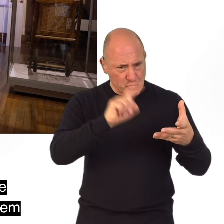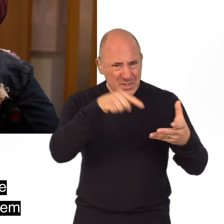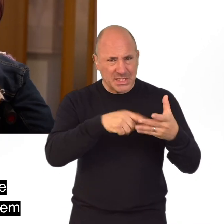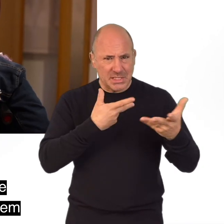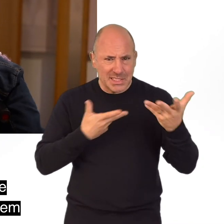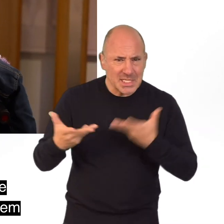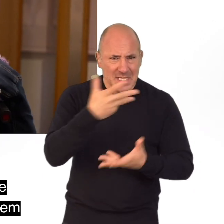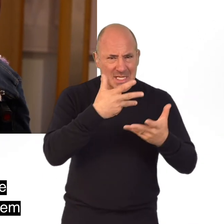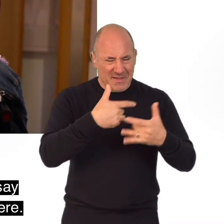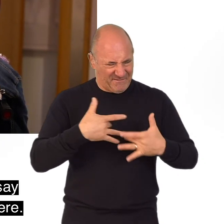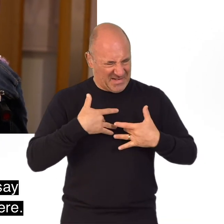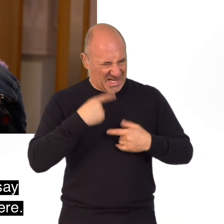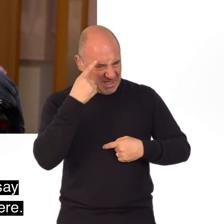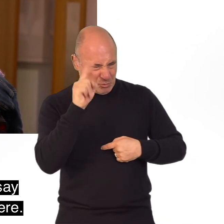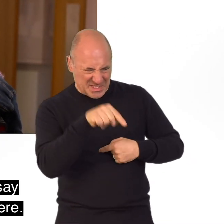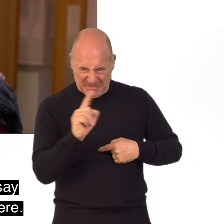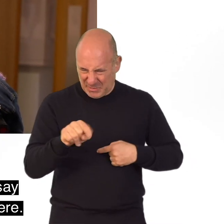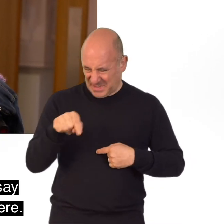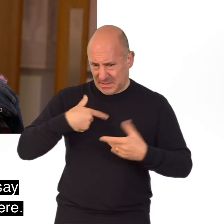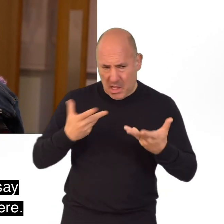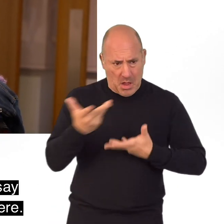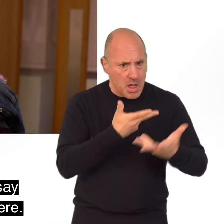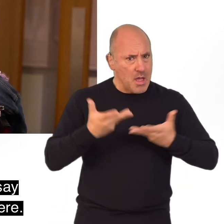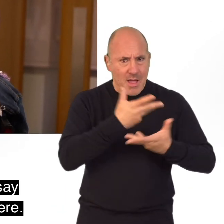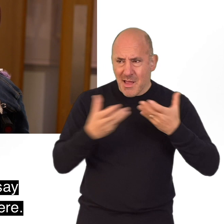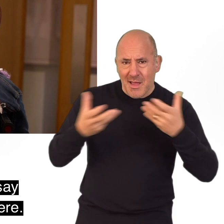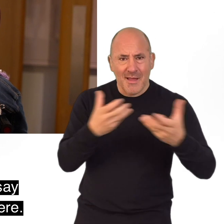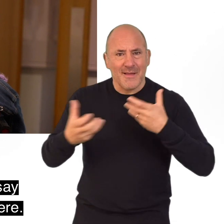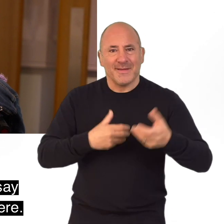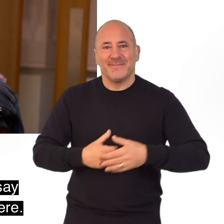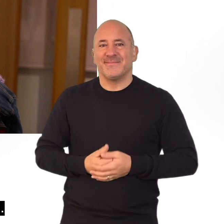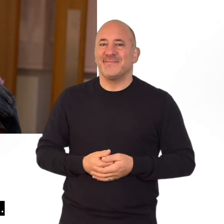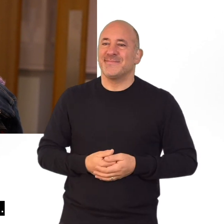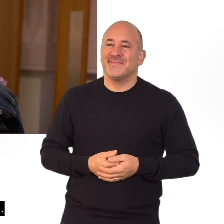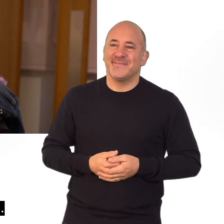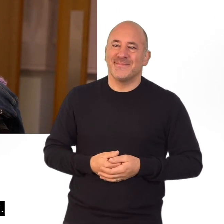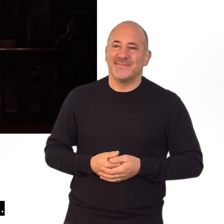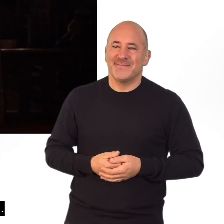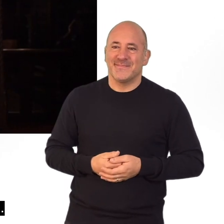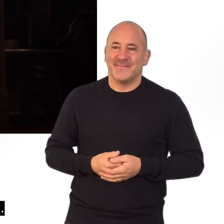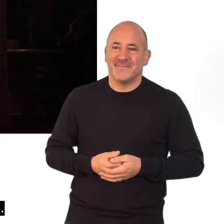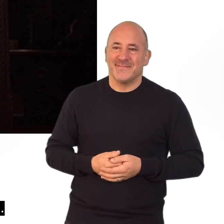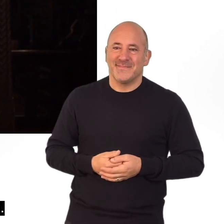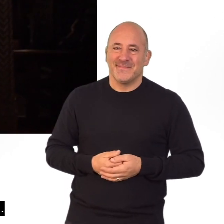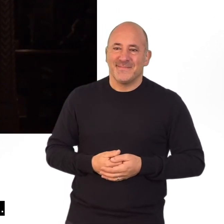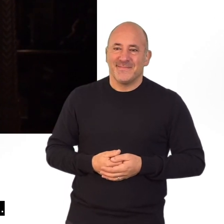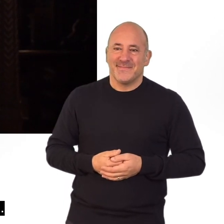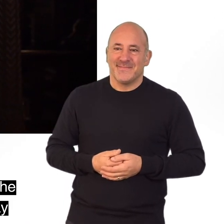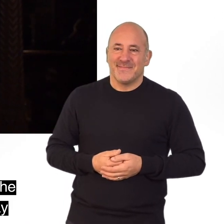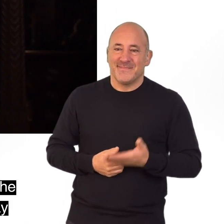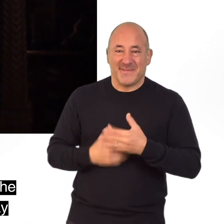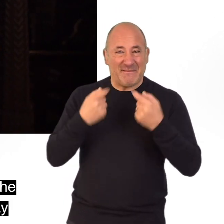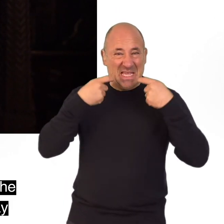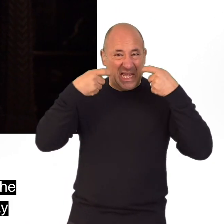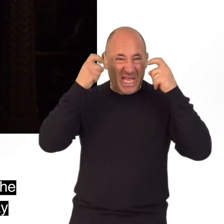given the opportunity to handle them and discuss them and say what we thought they were. Hannah sits by a display case. You